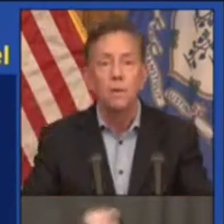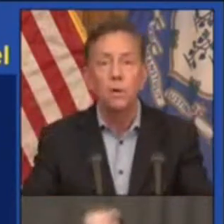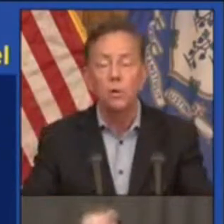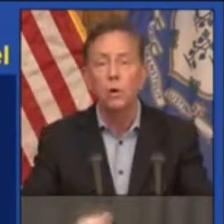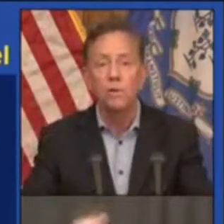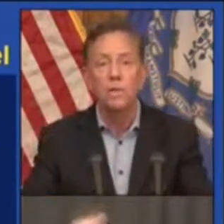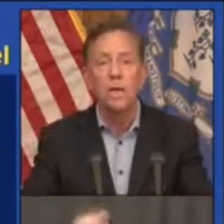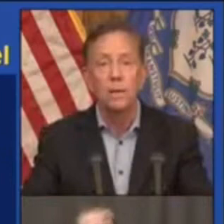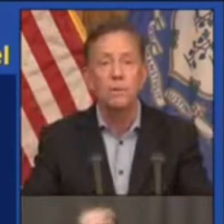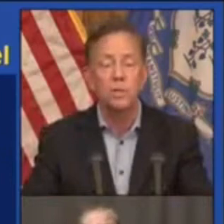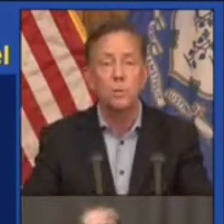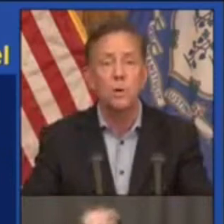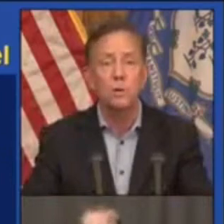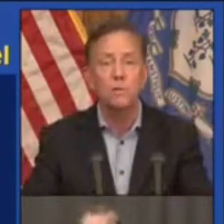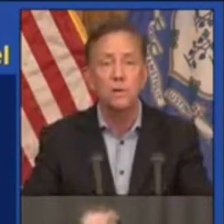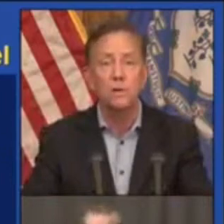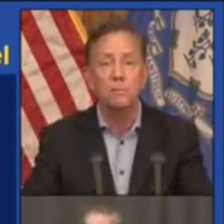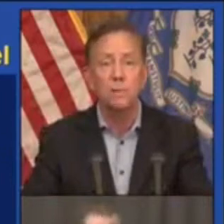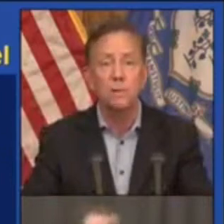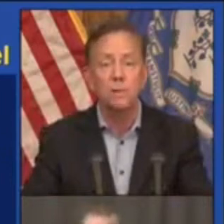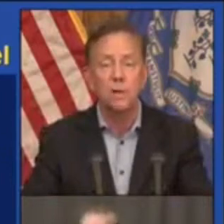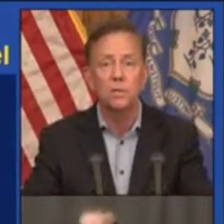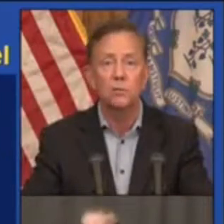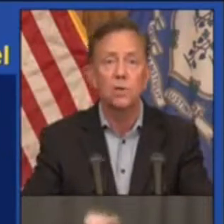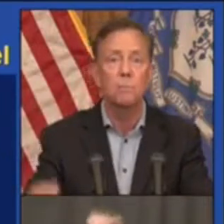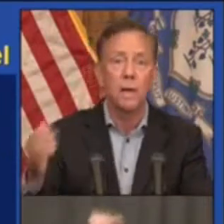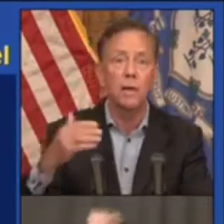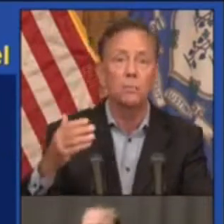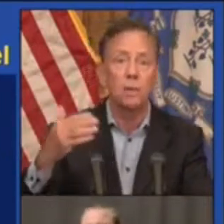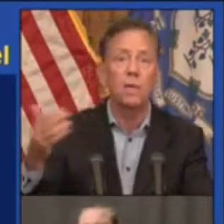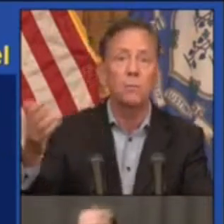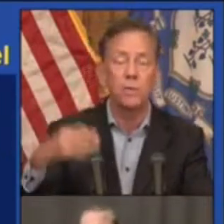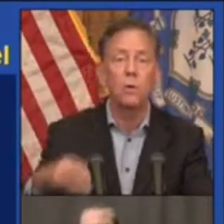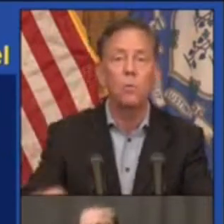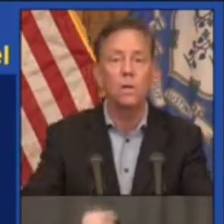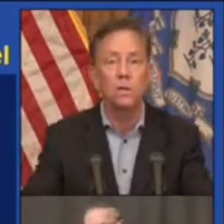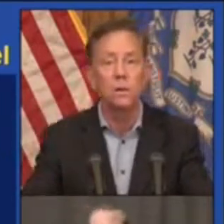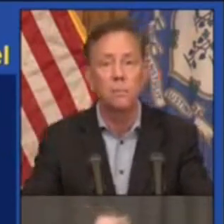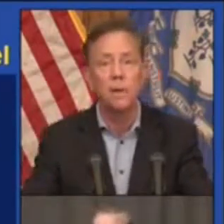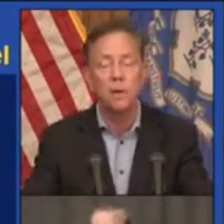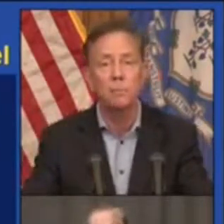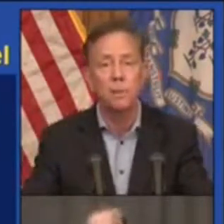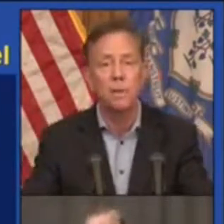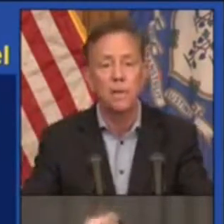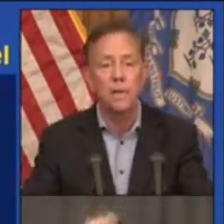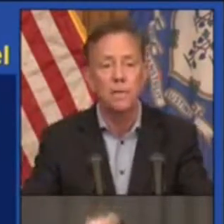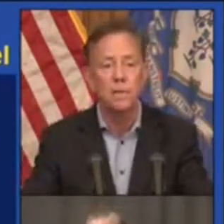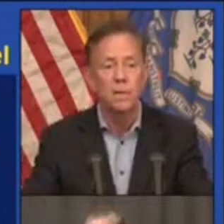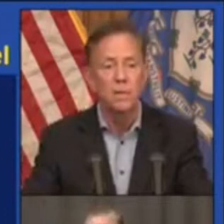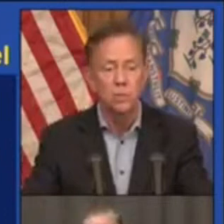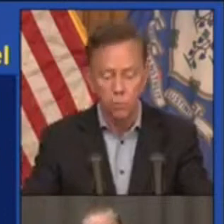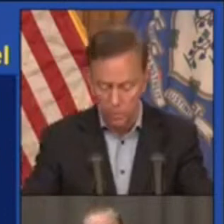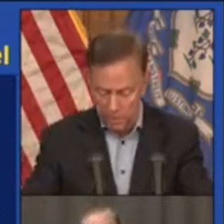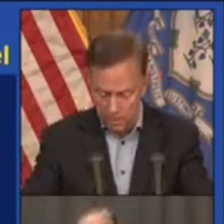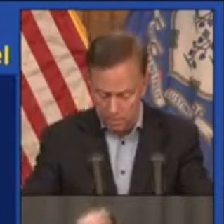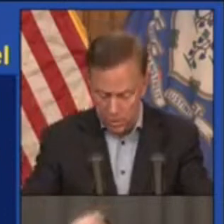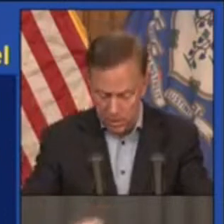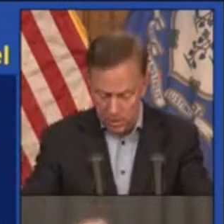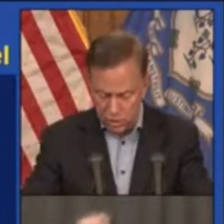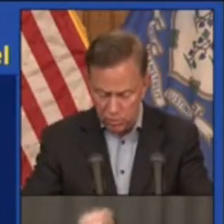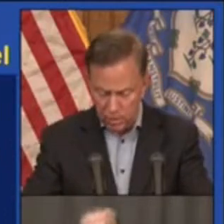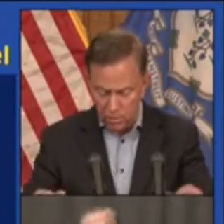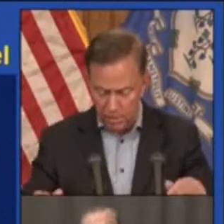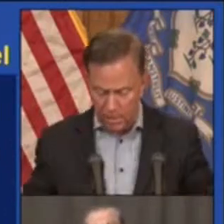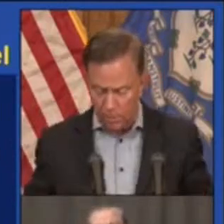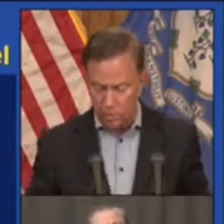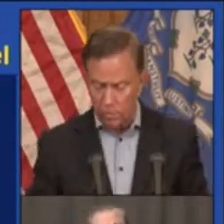you know, COVID came to this part of the country by airplane, and we don't want it to come by airplane again. So we're being particularly